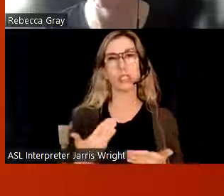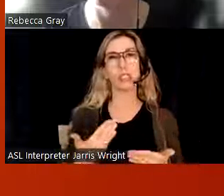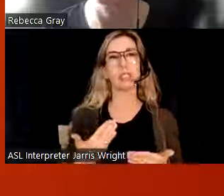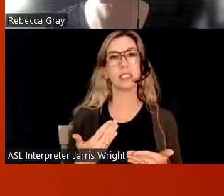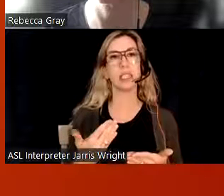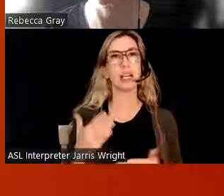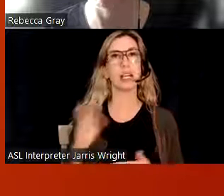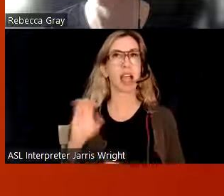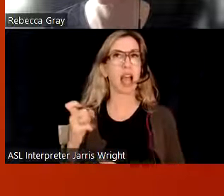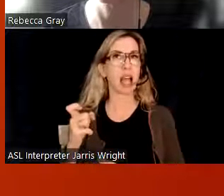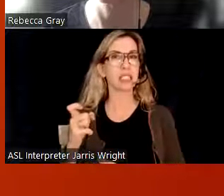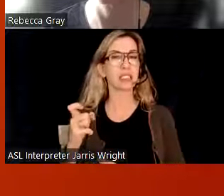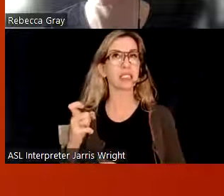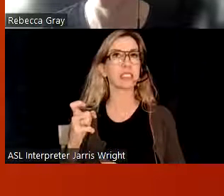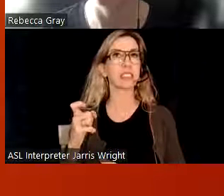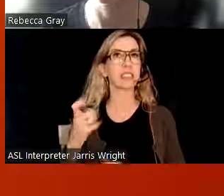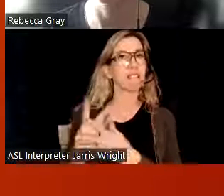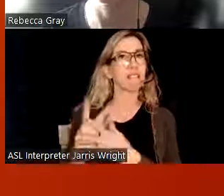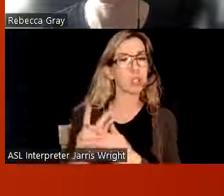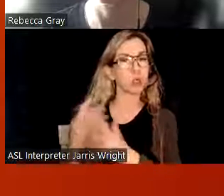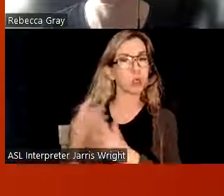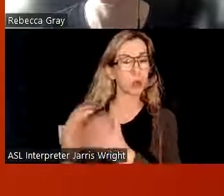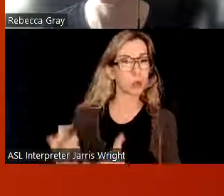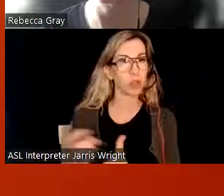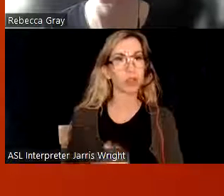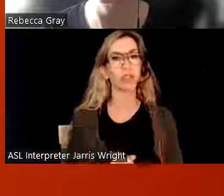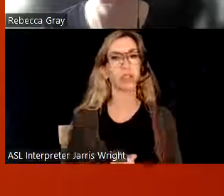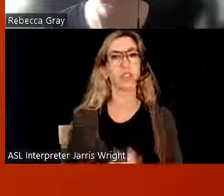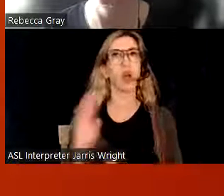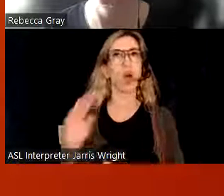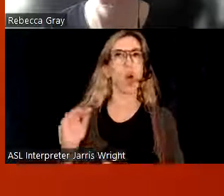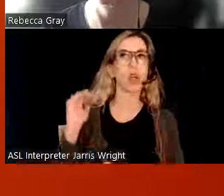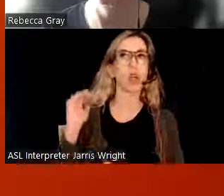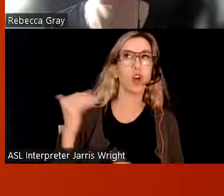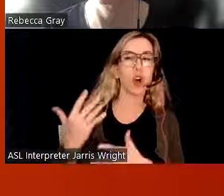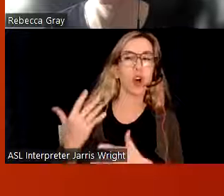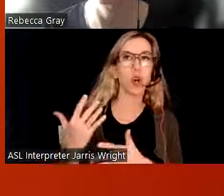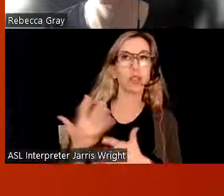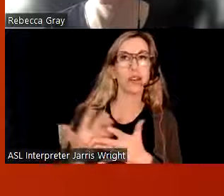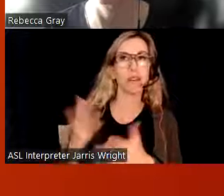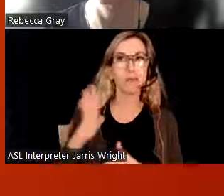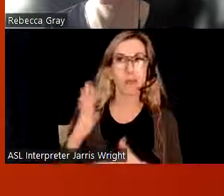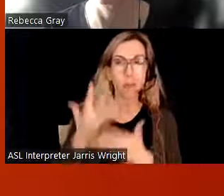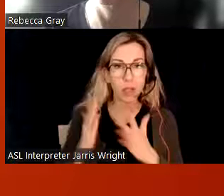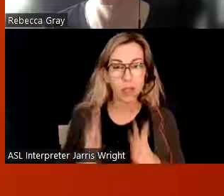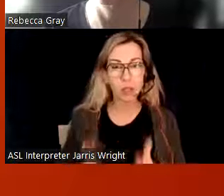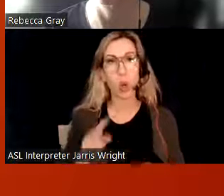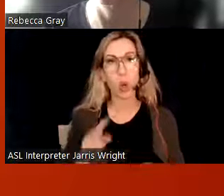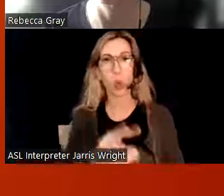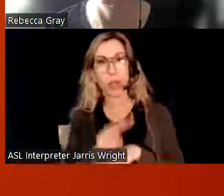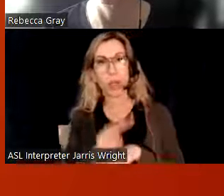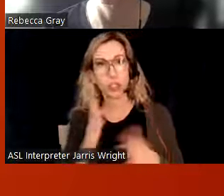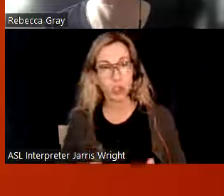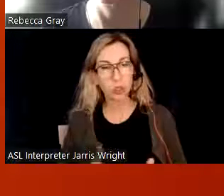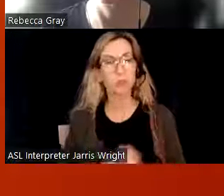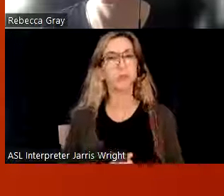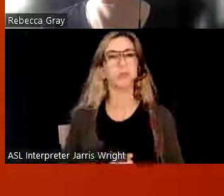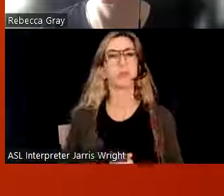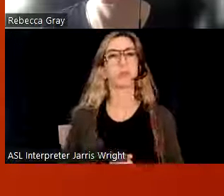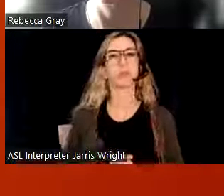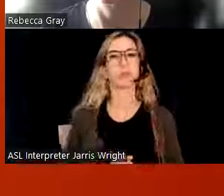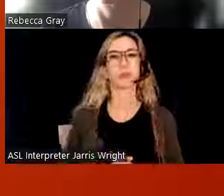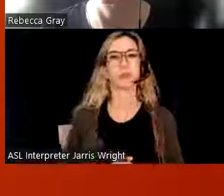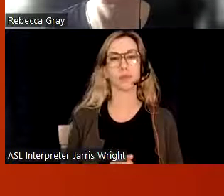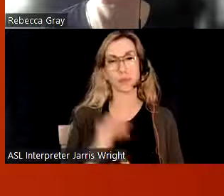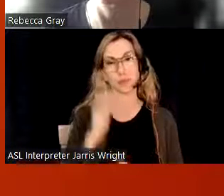ex-offenders population, be it adult offenders or probationers. And a big thing that